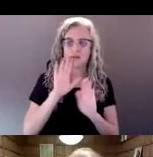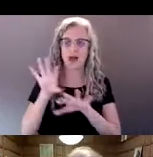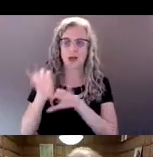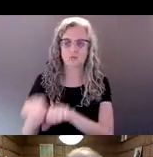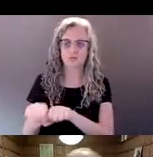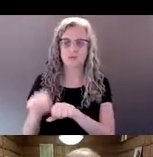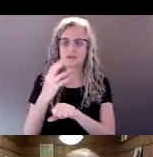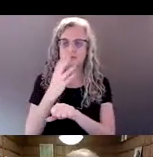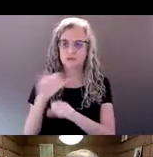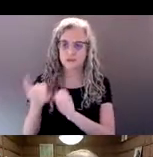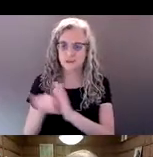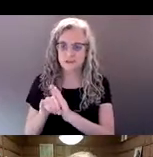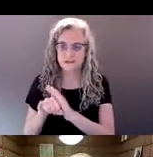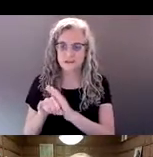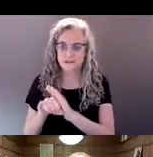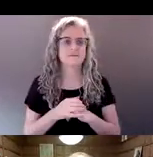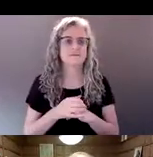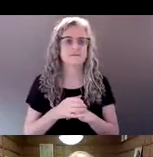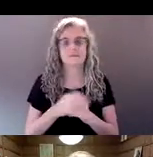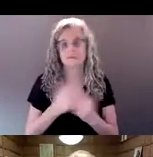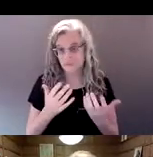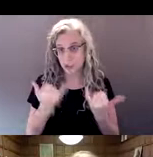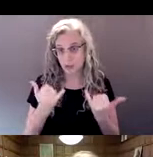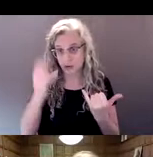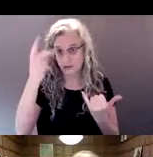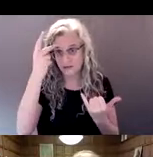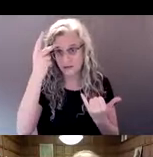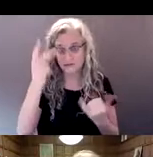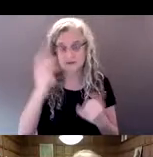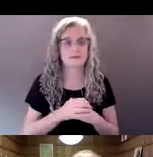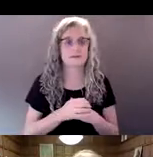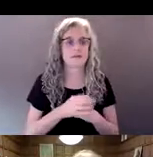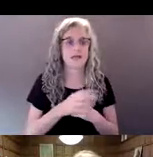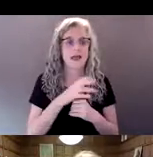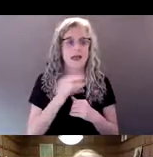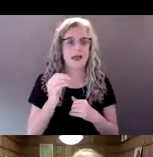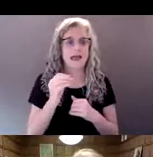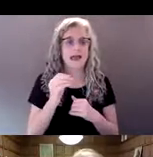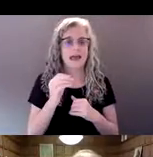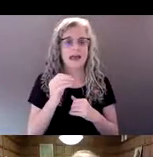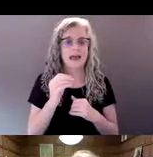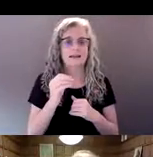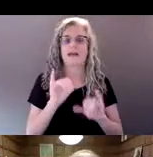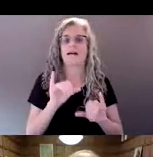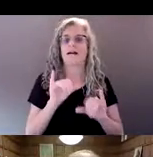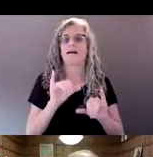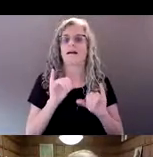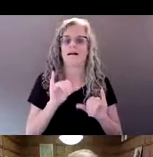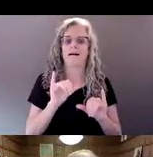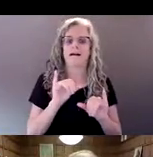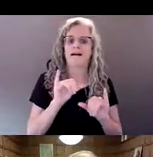current politics, and yes, invoking Goebbels. The age of the Jew is over. Now we enter the age of kings.